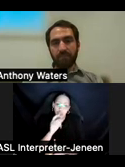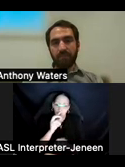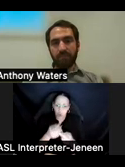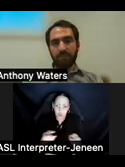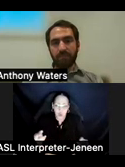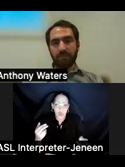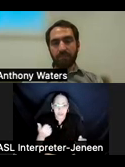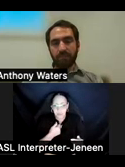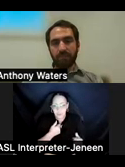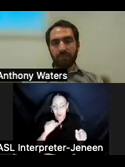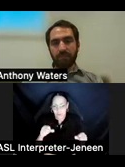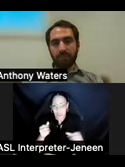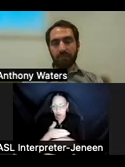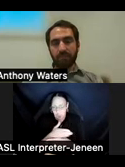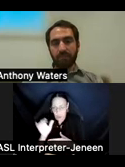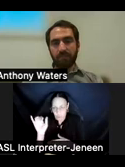for that.